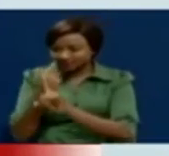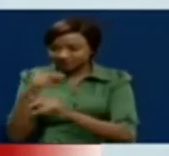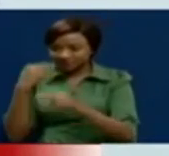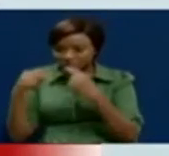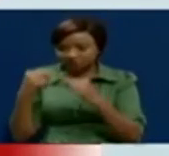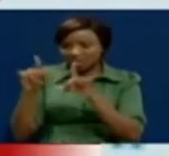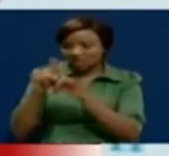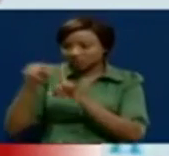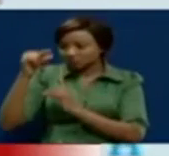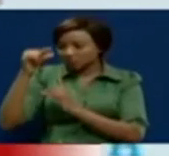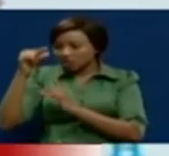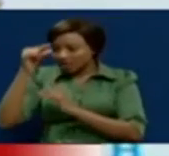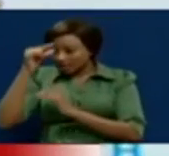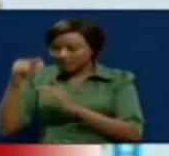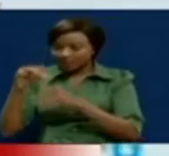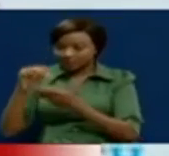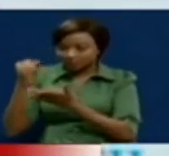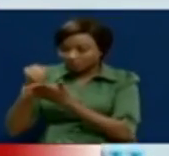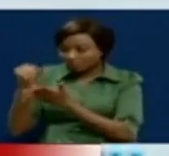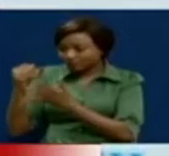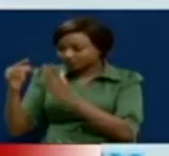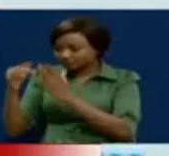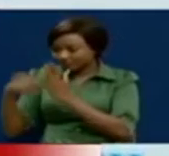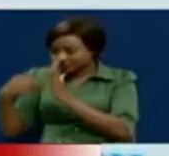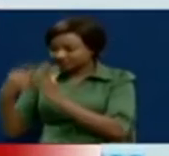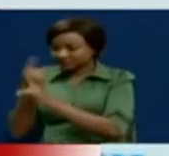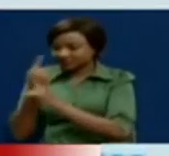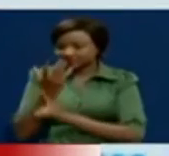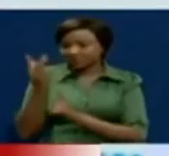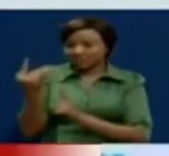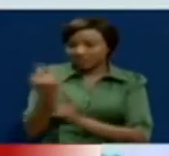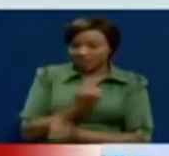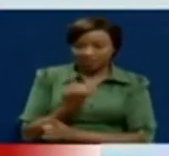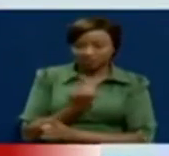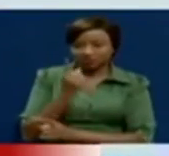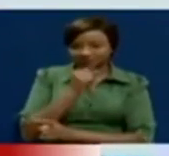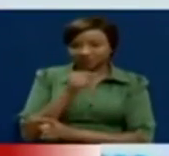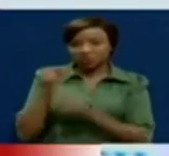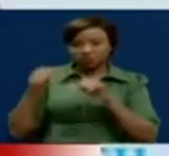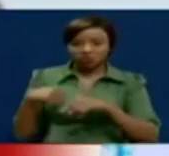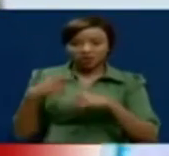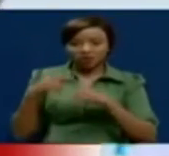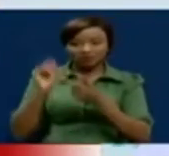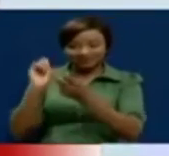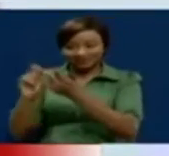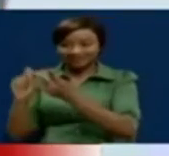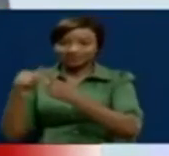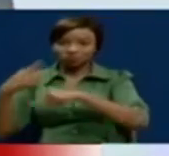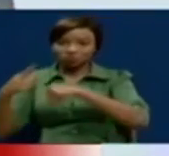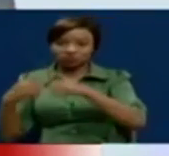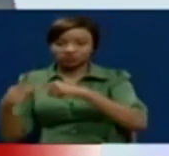designated government facilities. This exercise is continuing. In the